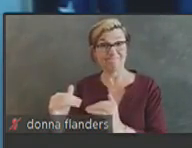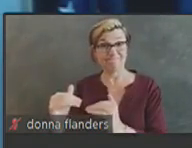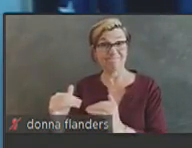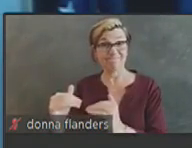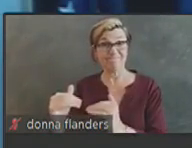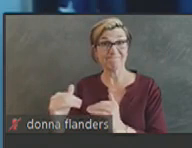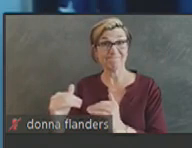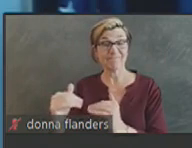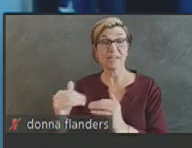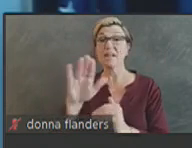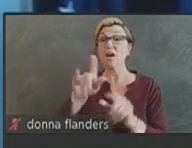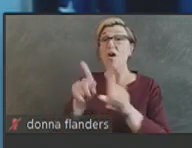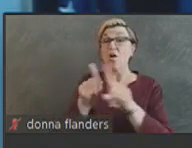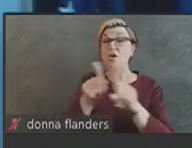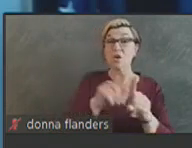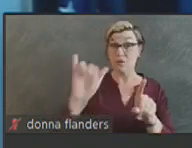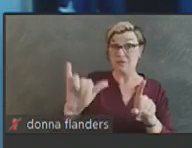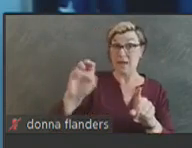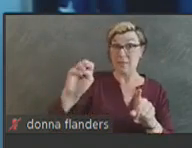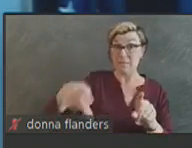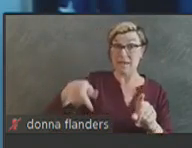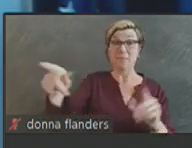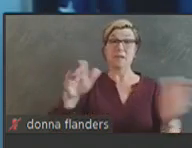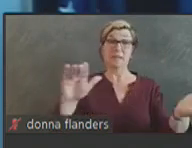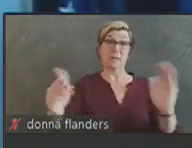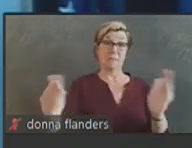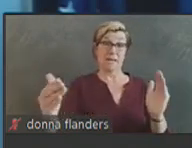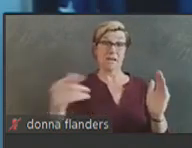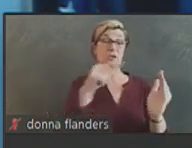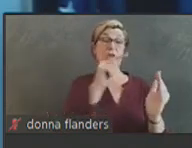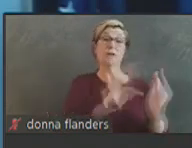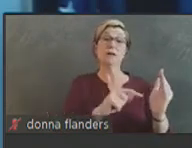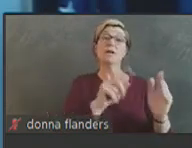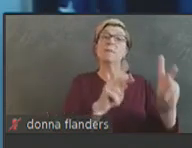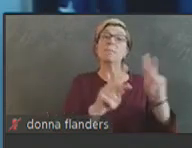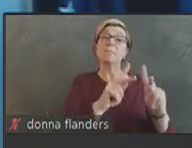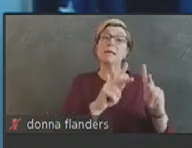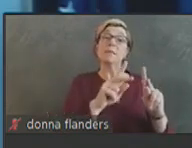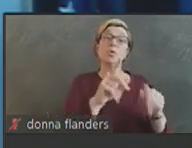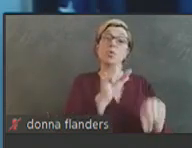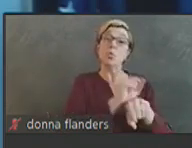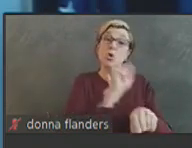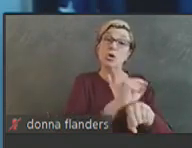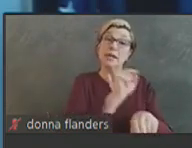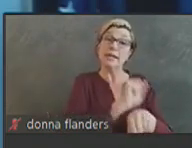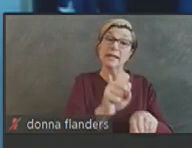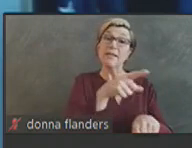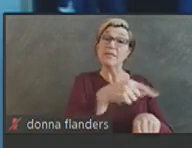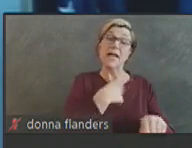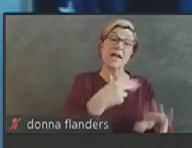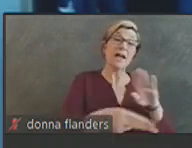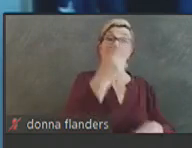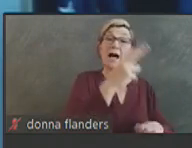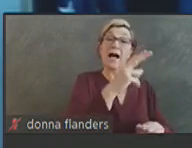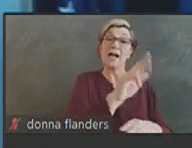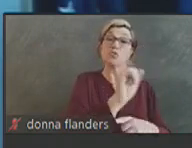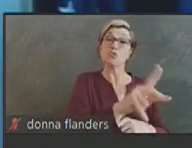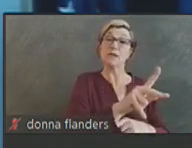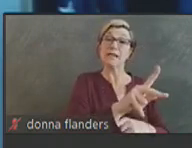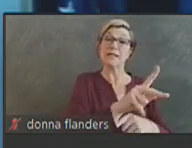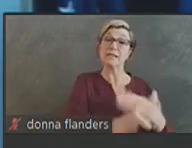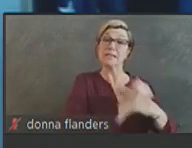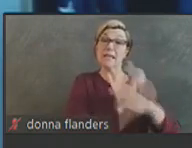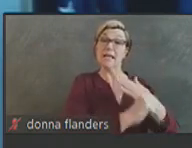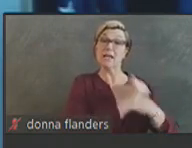the jobs that have the greatest exposure or risk of exposure. And there is a disproportionate number of